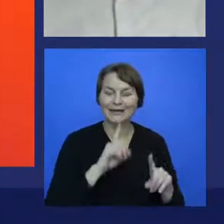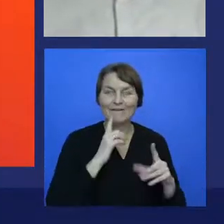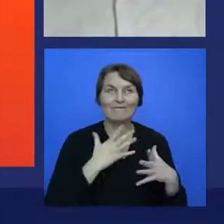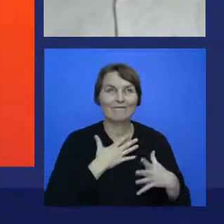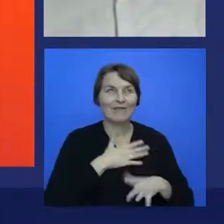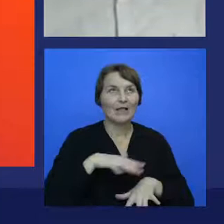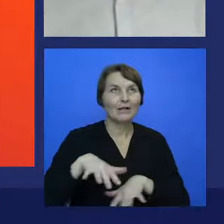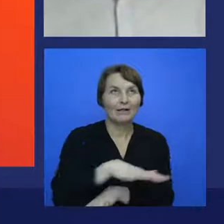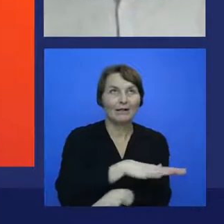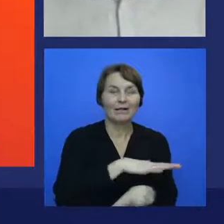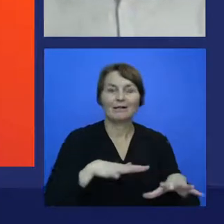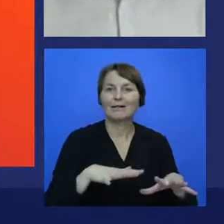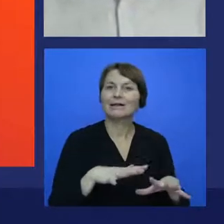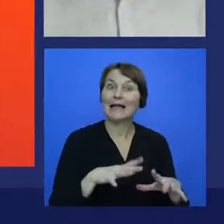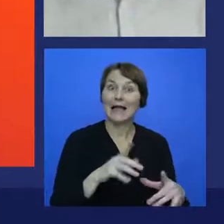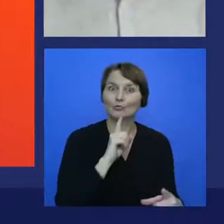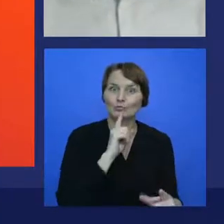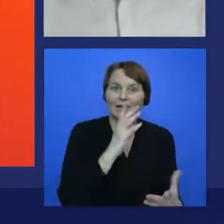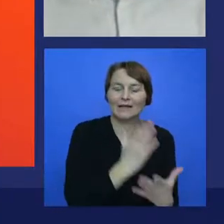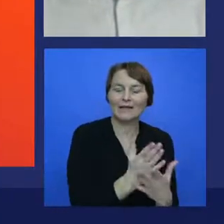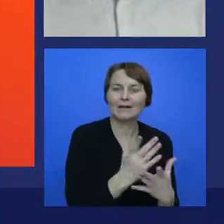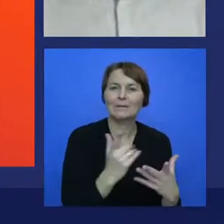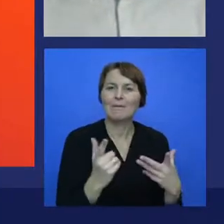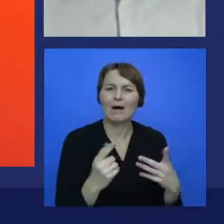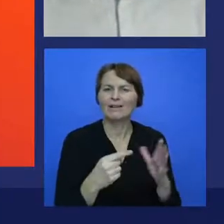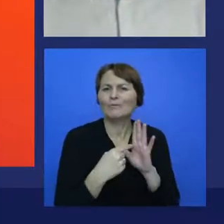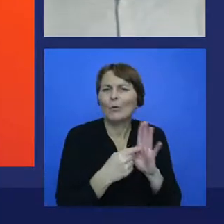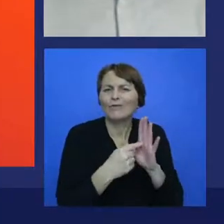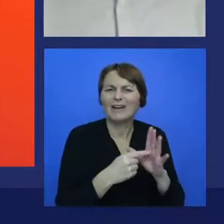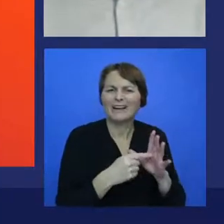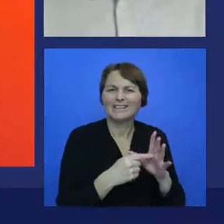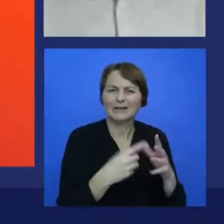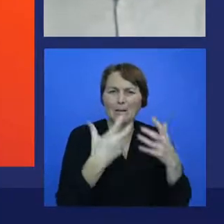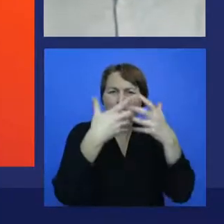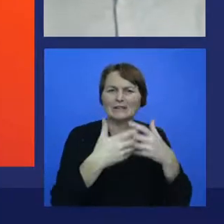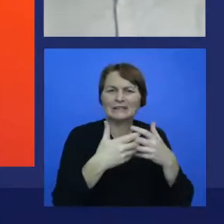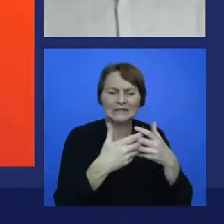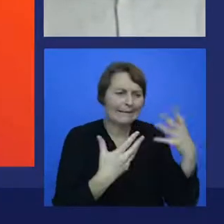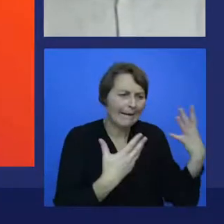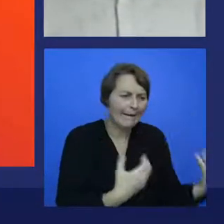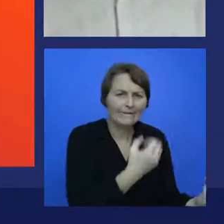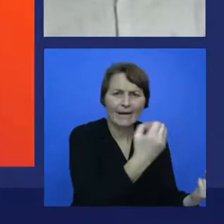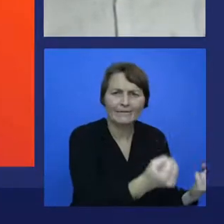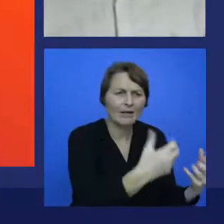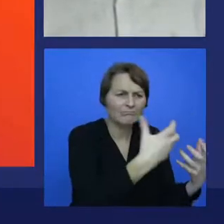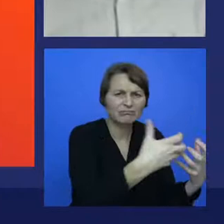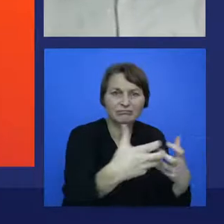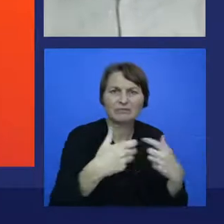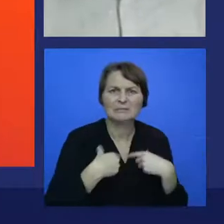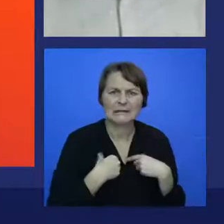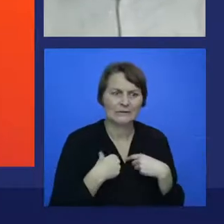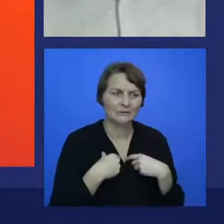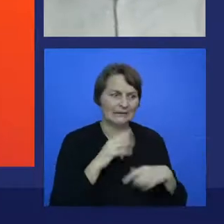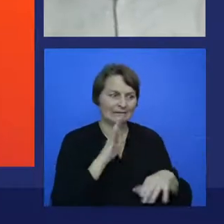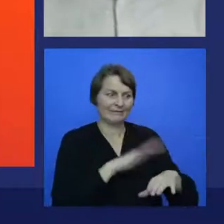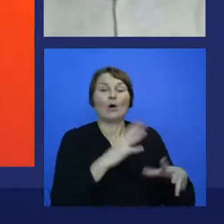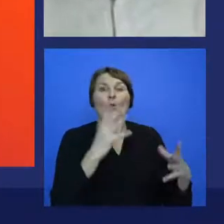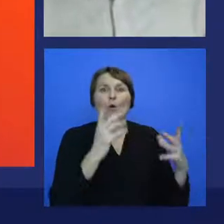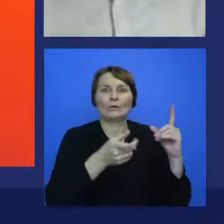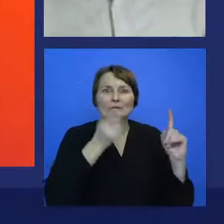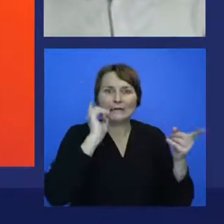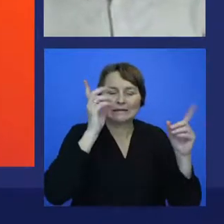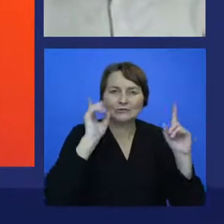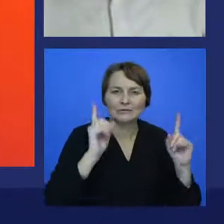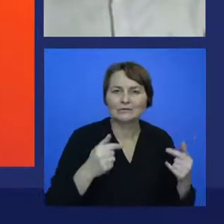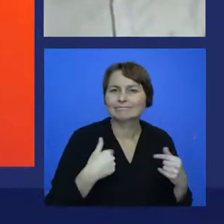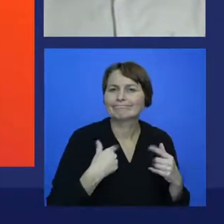using expensive equipment or even dangerous equipment. So safety is another huge factor. We see a lot of applications of XR in manufacturing,